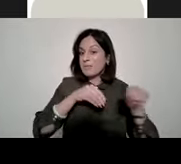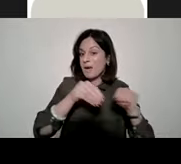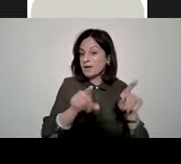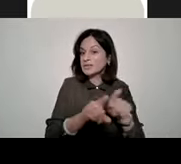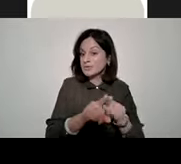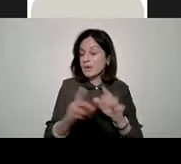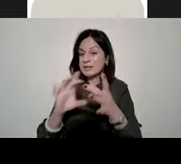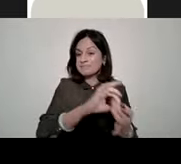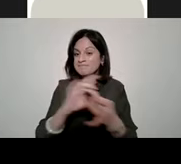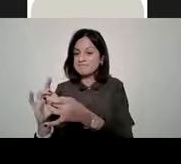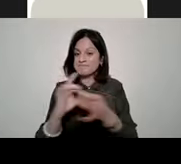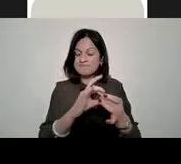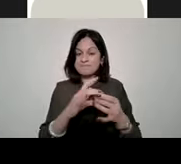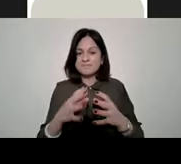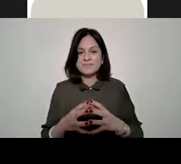that.